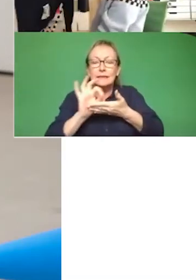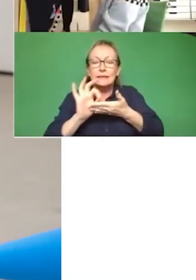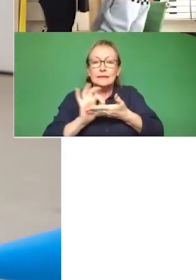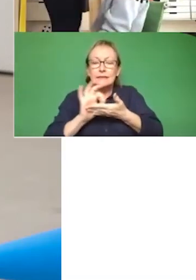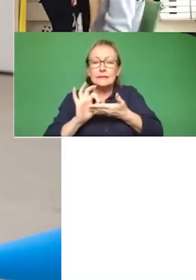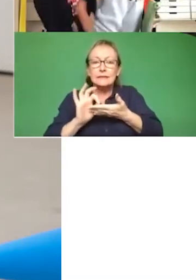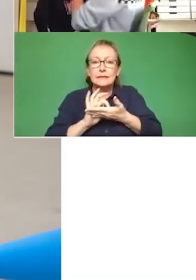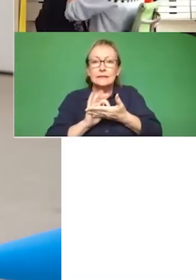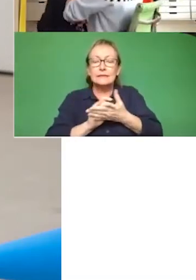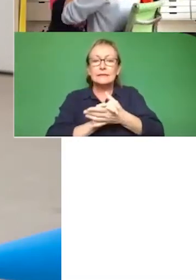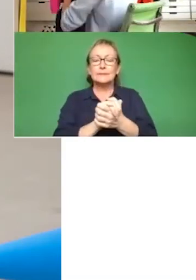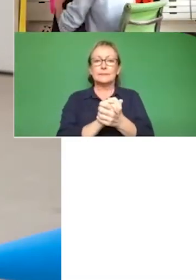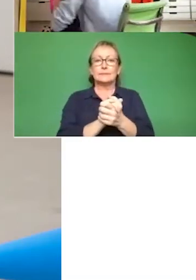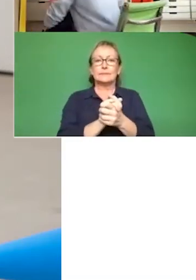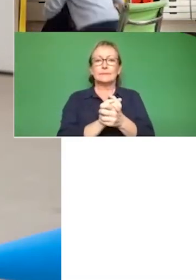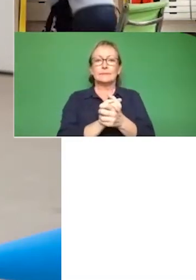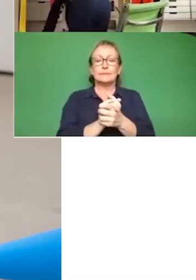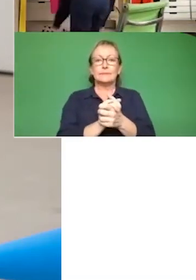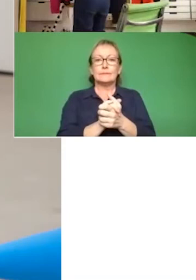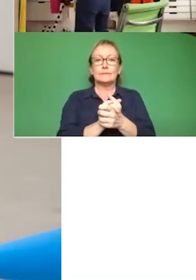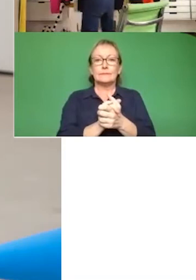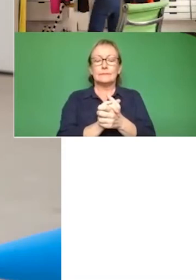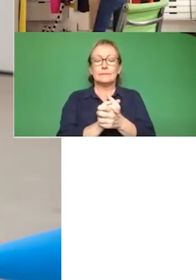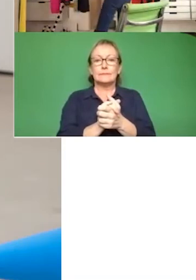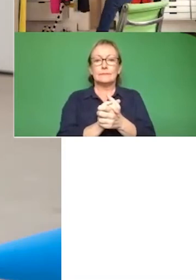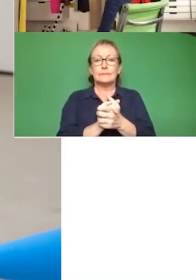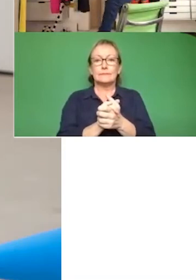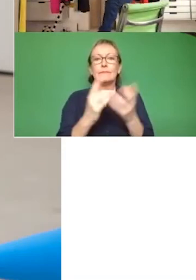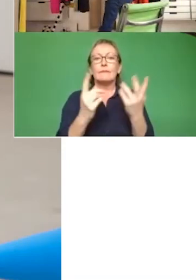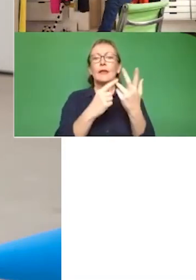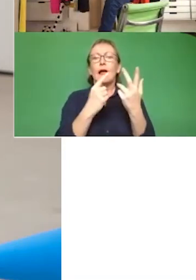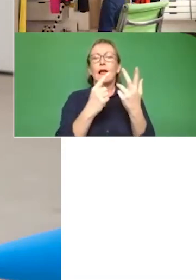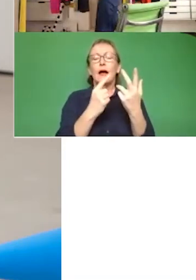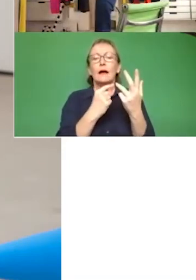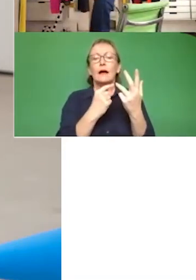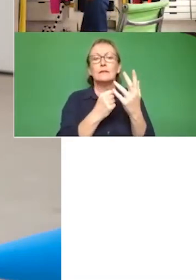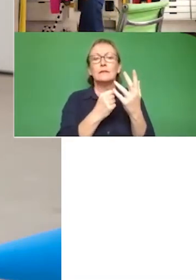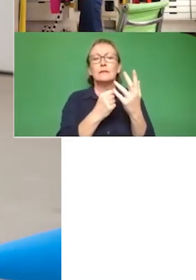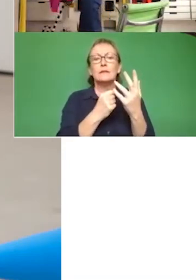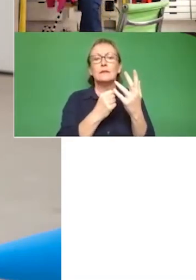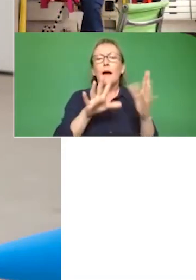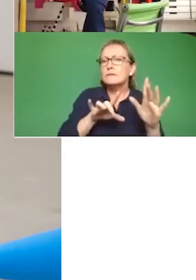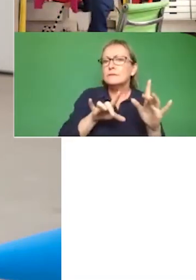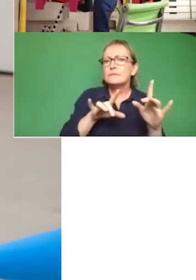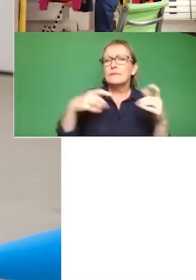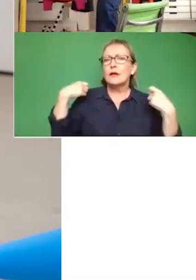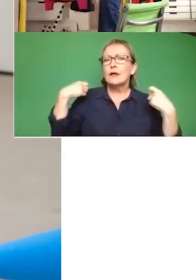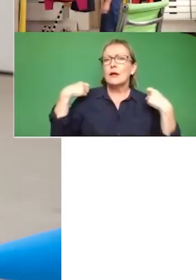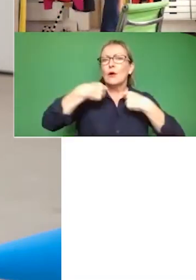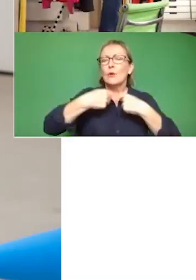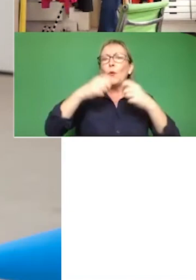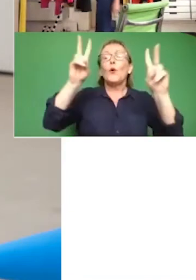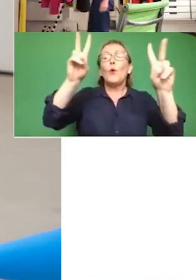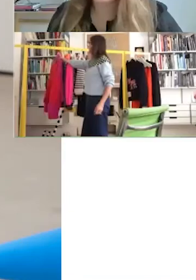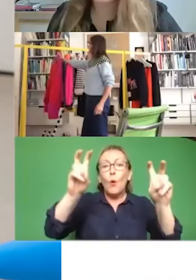of the side seams, and then another. And that quote, it really makes me think again about feeling